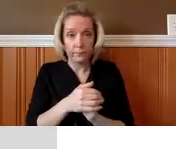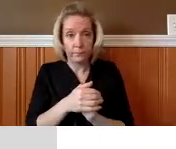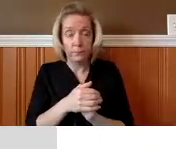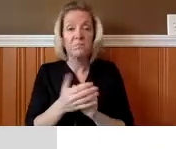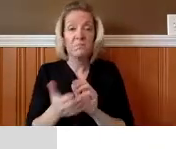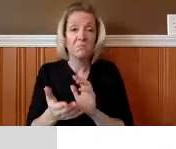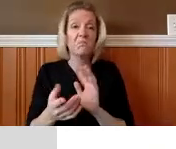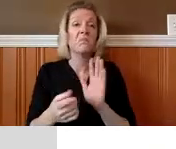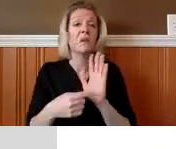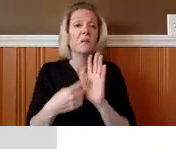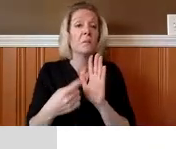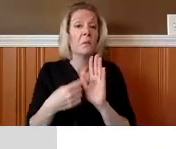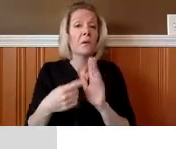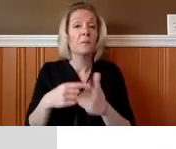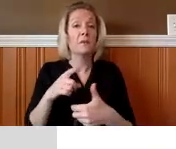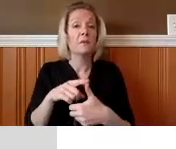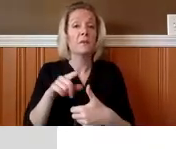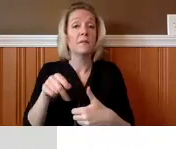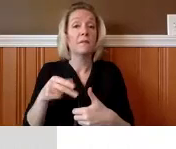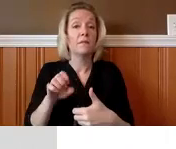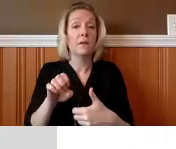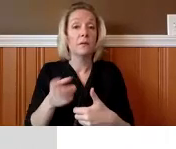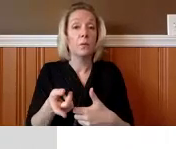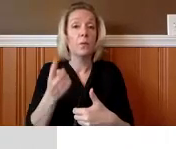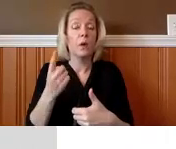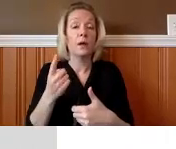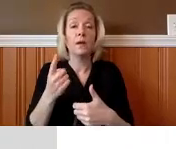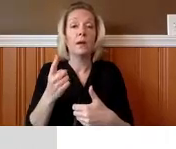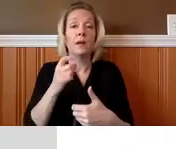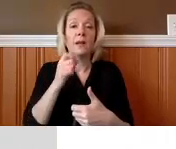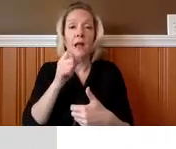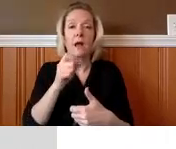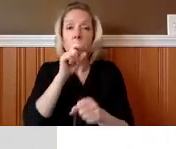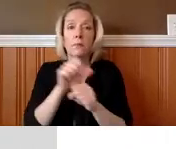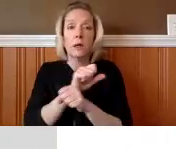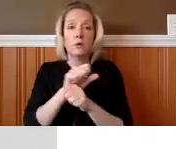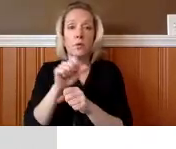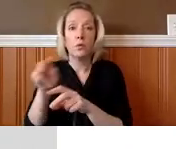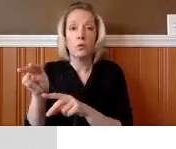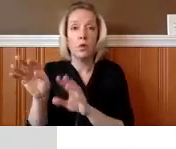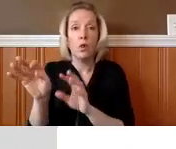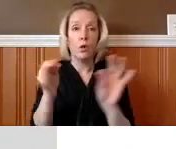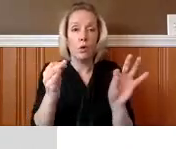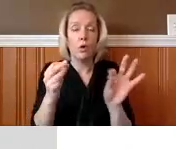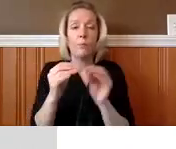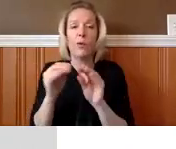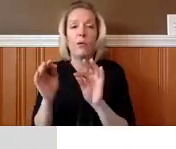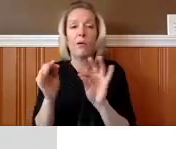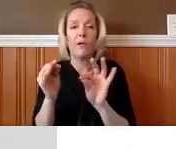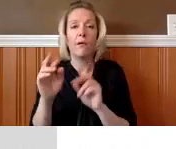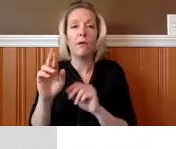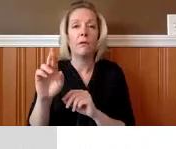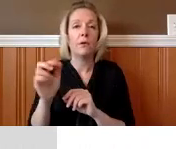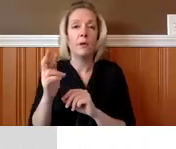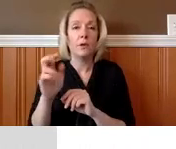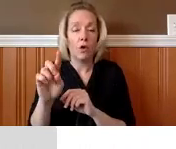One, have visual attention, like I mentioned before. Lots of time we'll see them have visual regard. Excuse me. As we move in, our students move